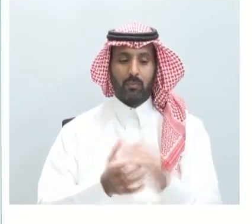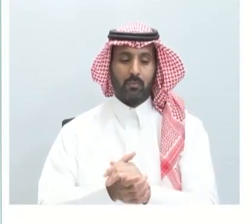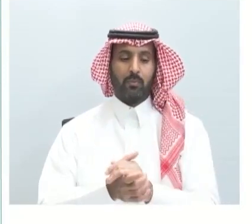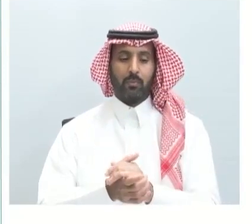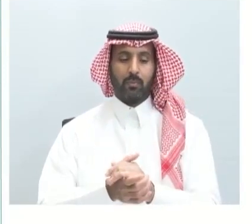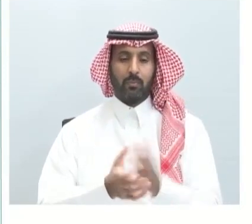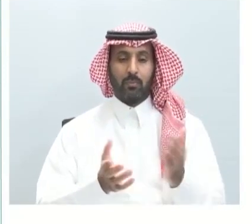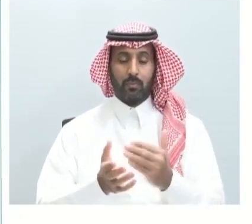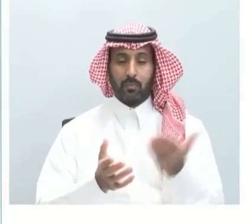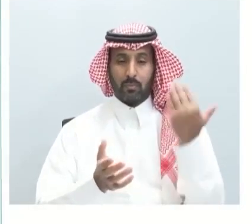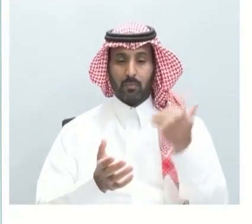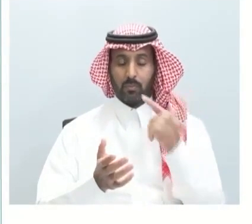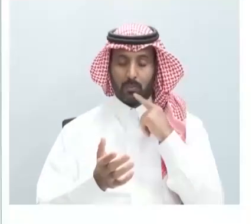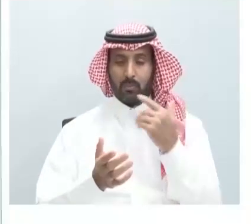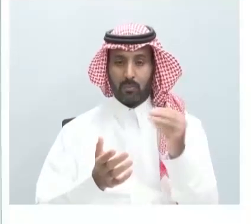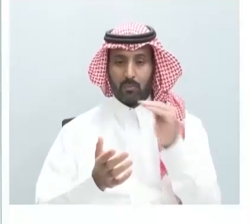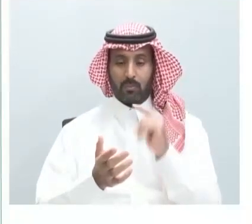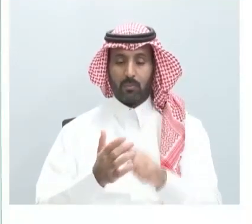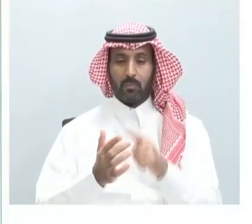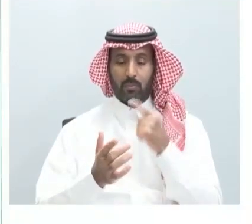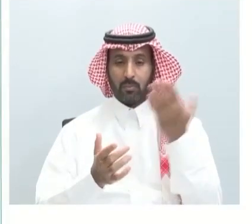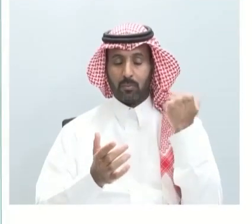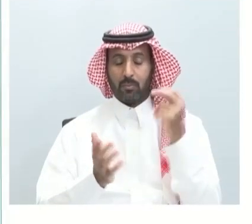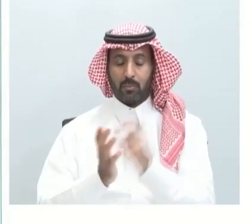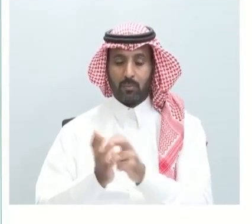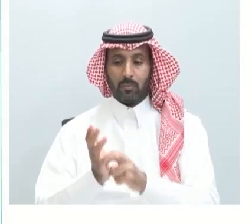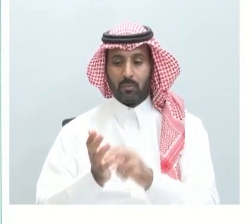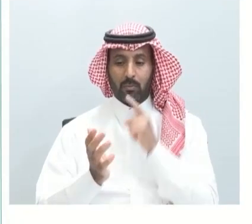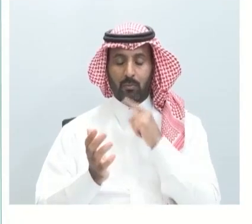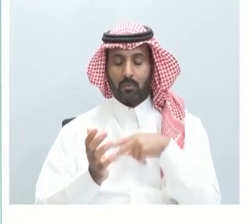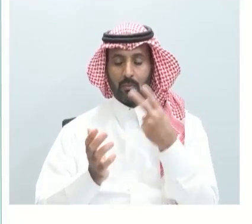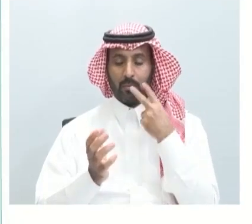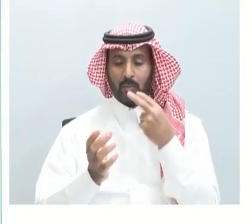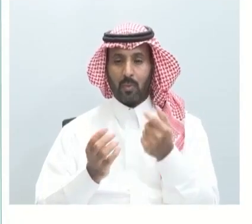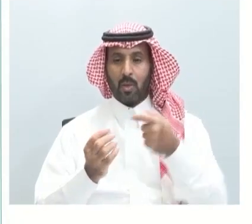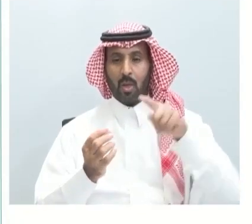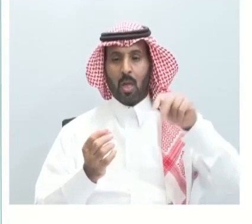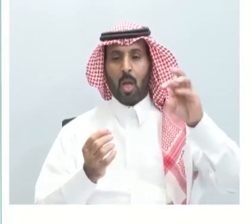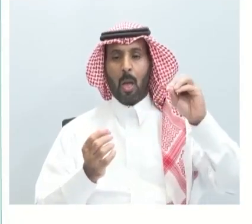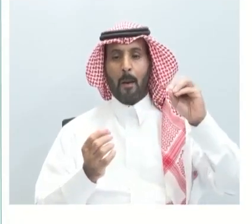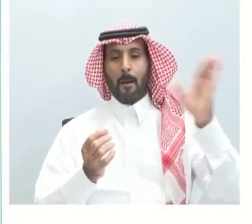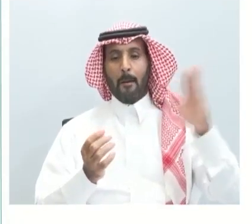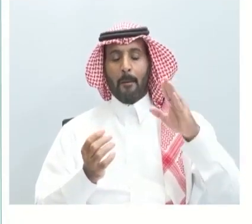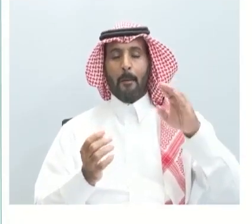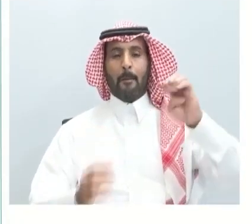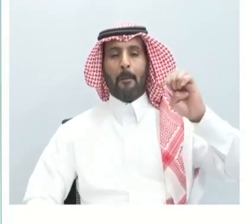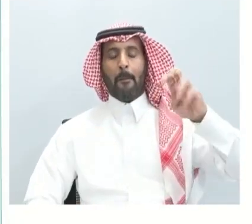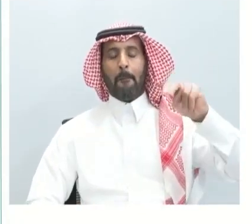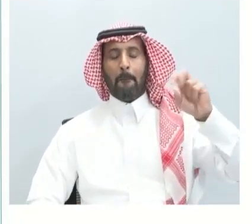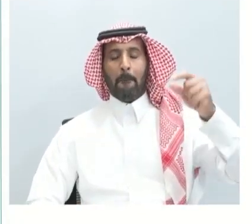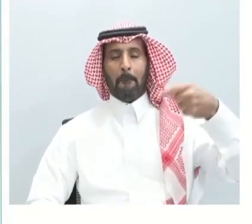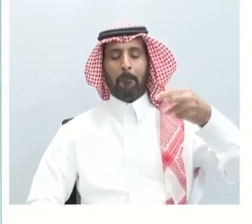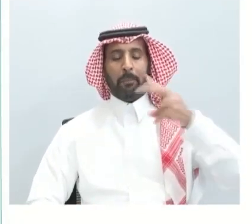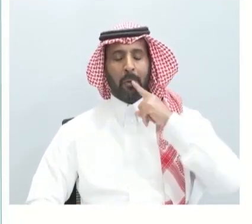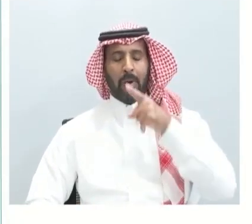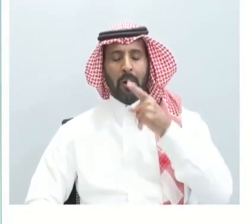5, 6, 7, 8, and 9. But before we answer these questions, let's get back to the grammar here with two and enough. Just revise it for a moment here. Again,